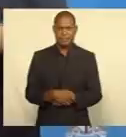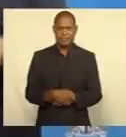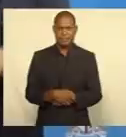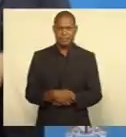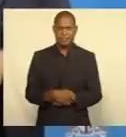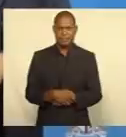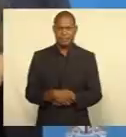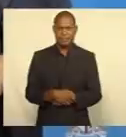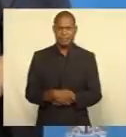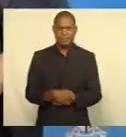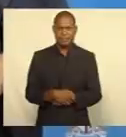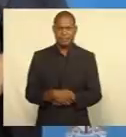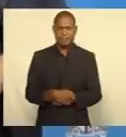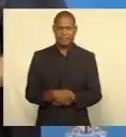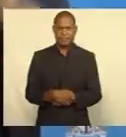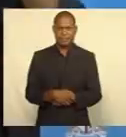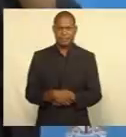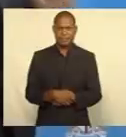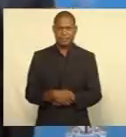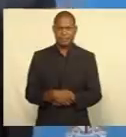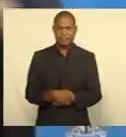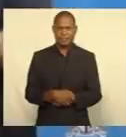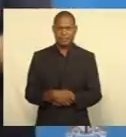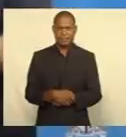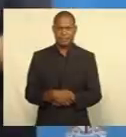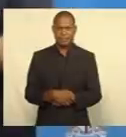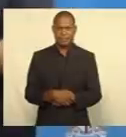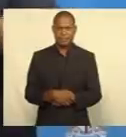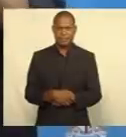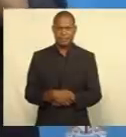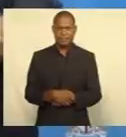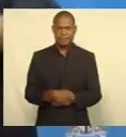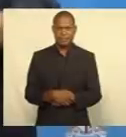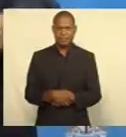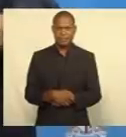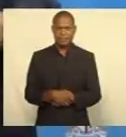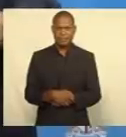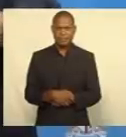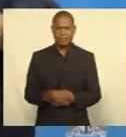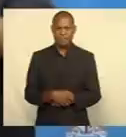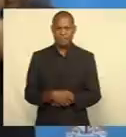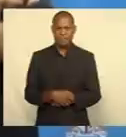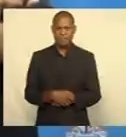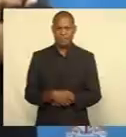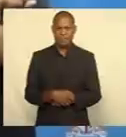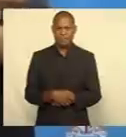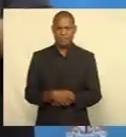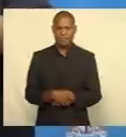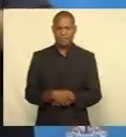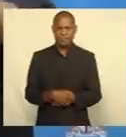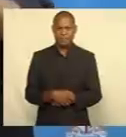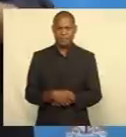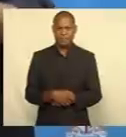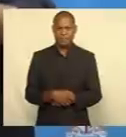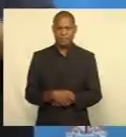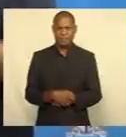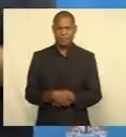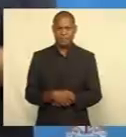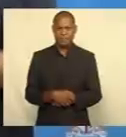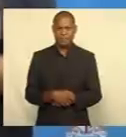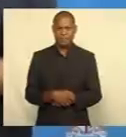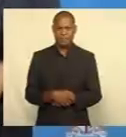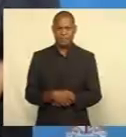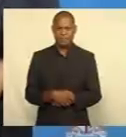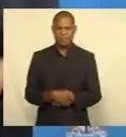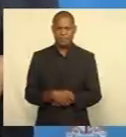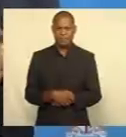being allowed back in, but they must stay there. We are screening every Fijian in that zone and